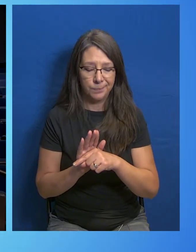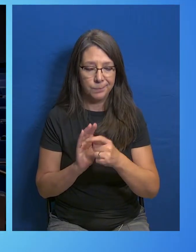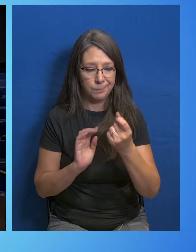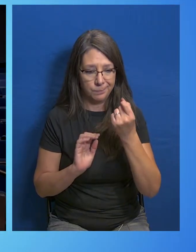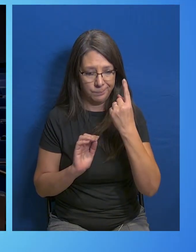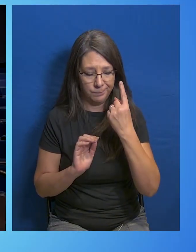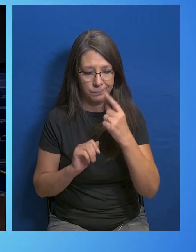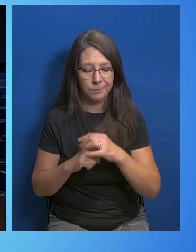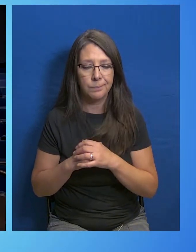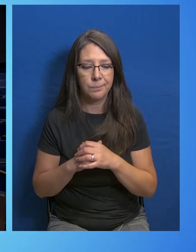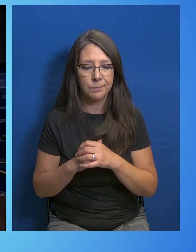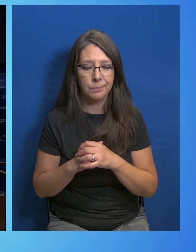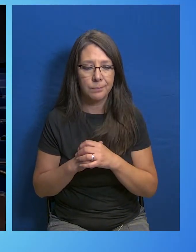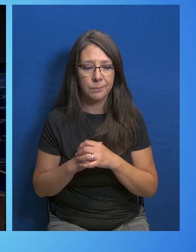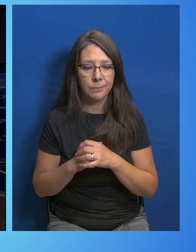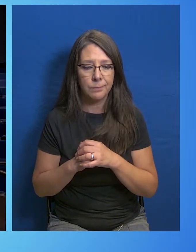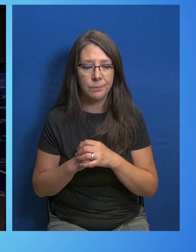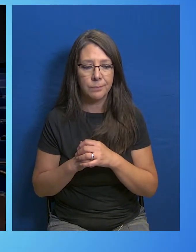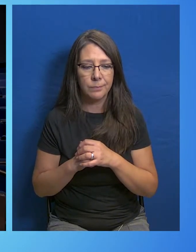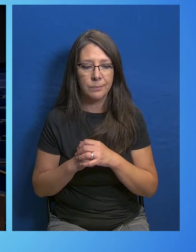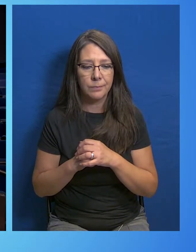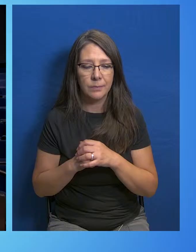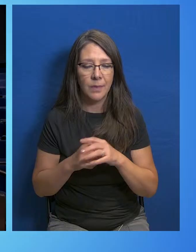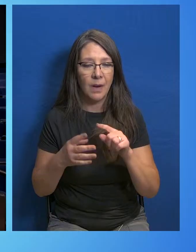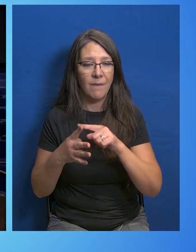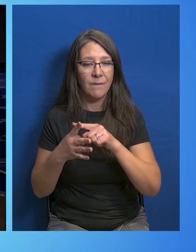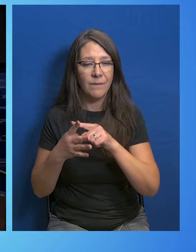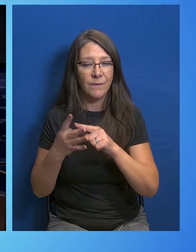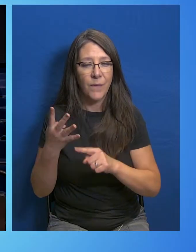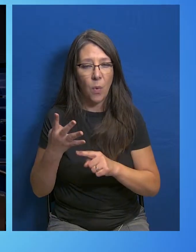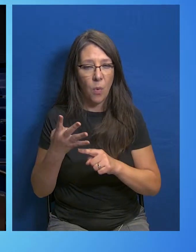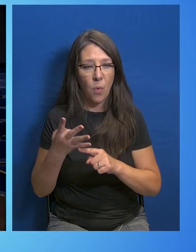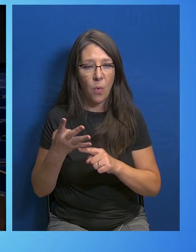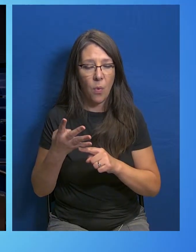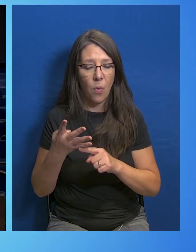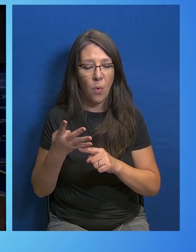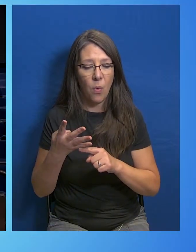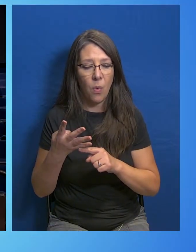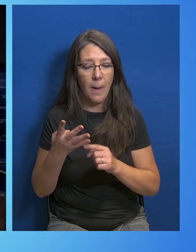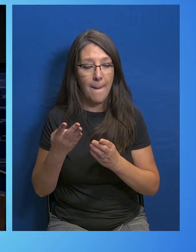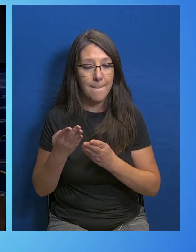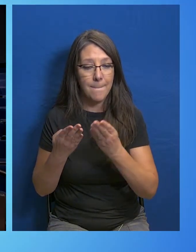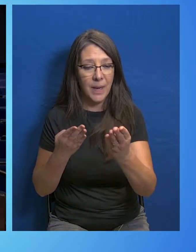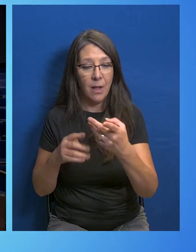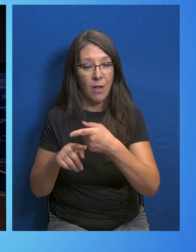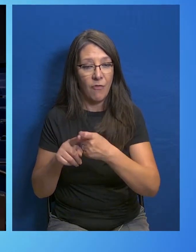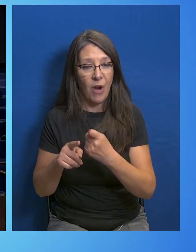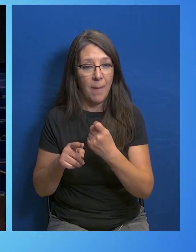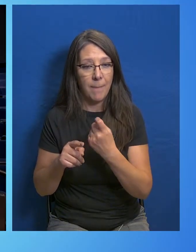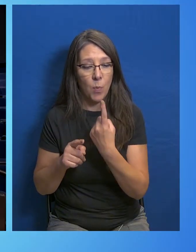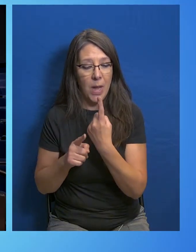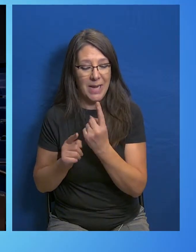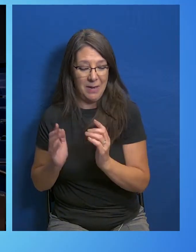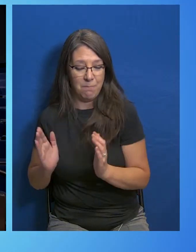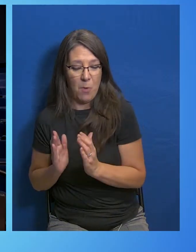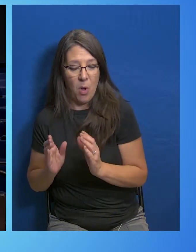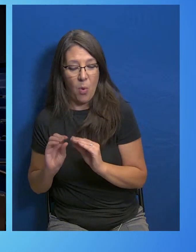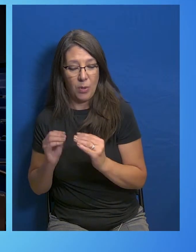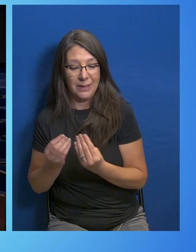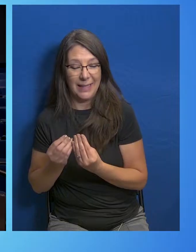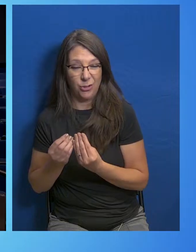said, 4 bills for one organization, especially a small organization like